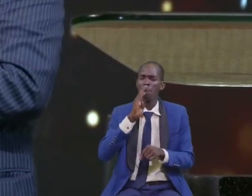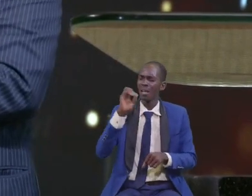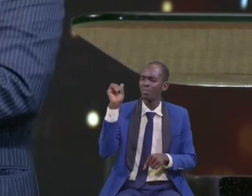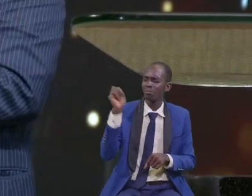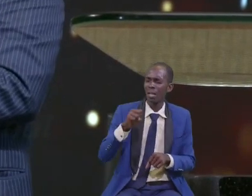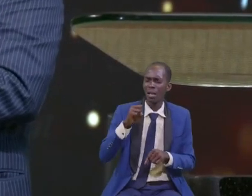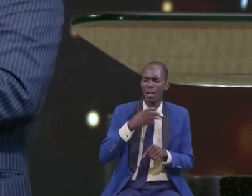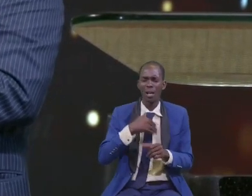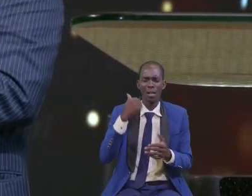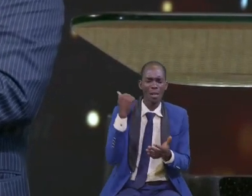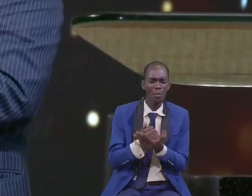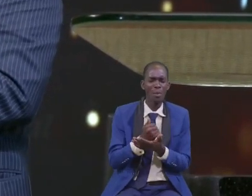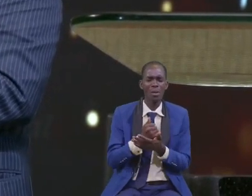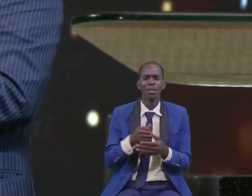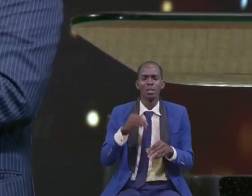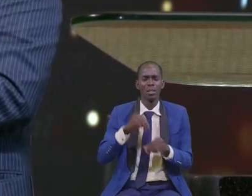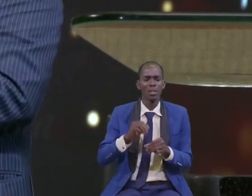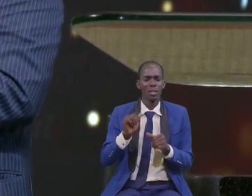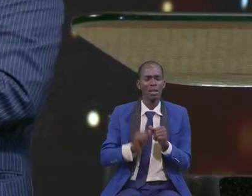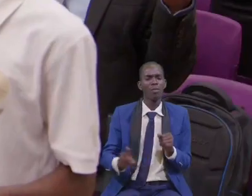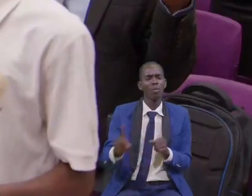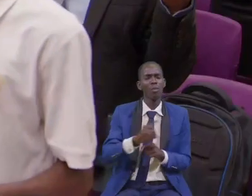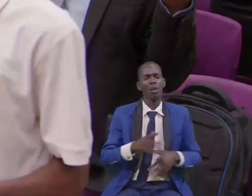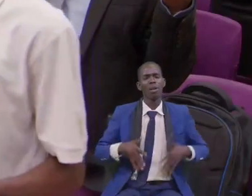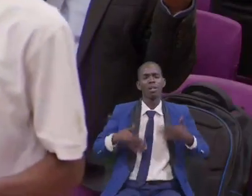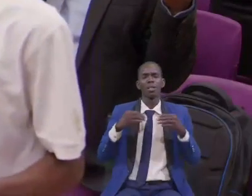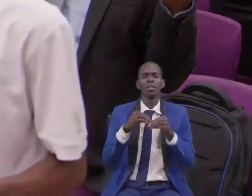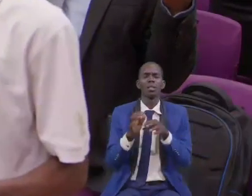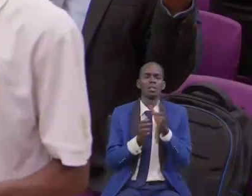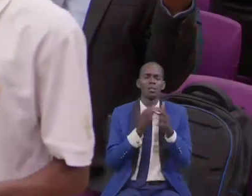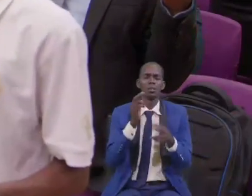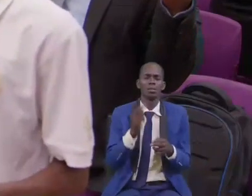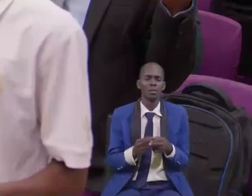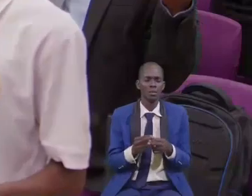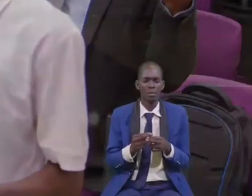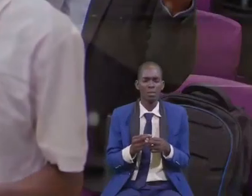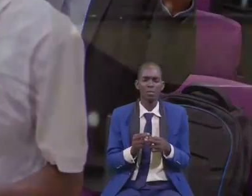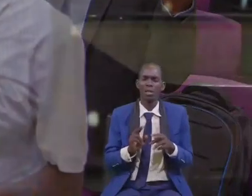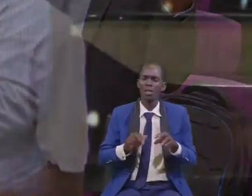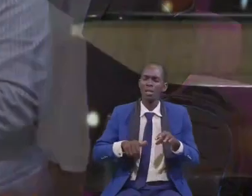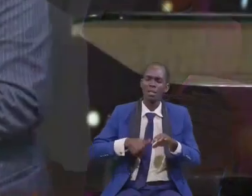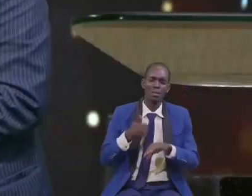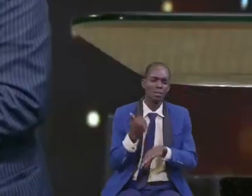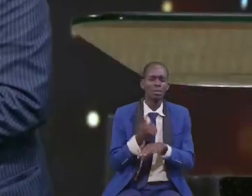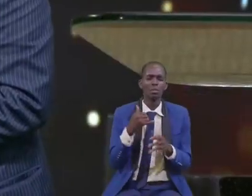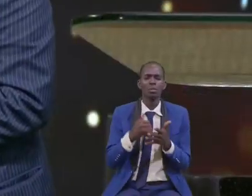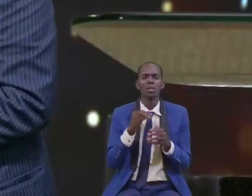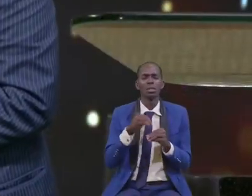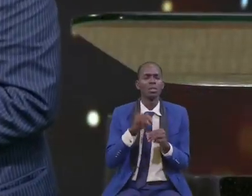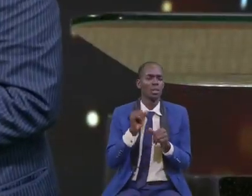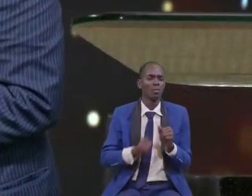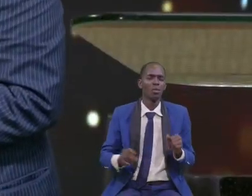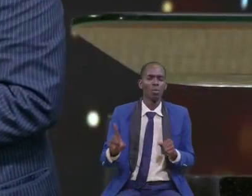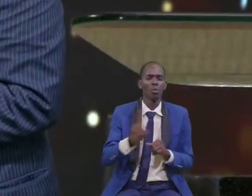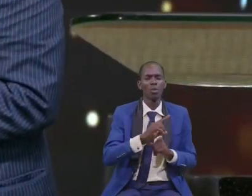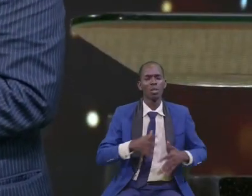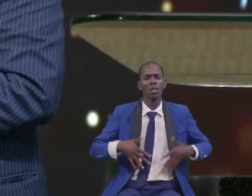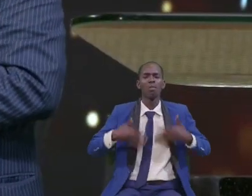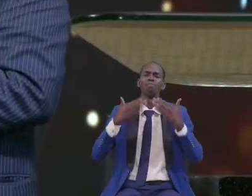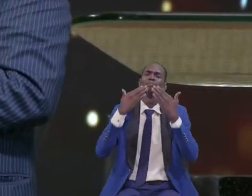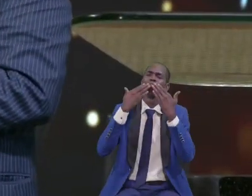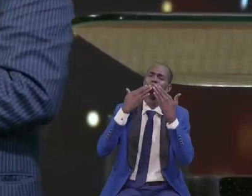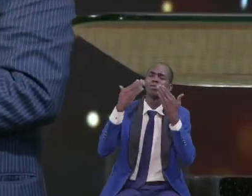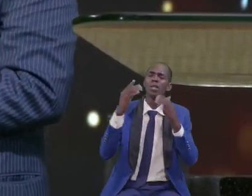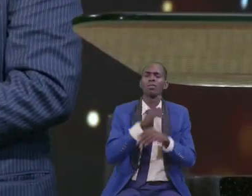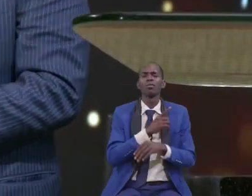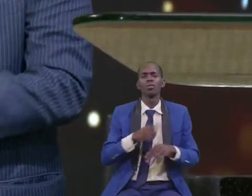amen in every life in Jesus' name. Confirm it in every life. Thank you, Lord, for